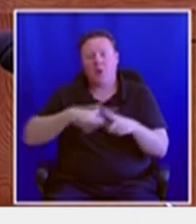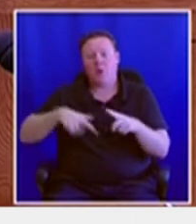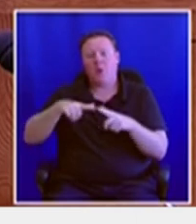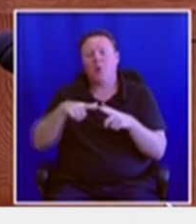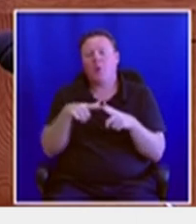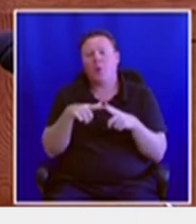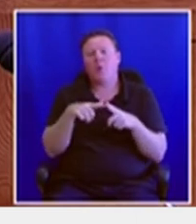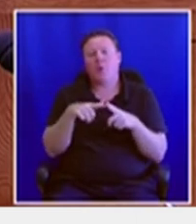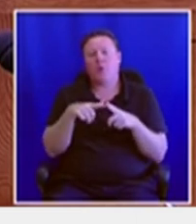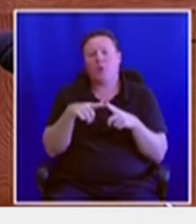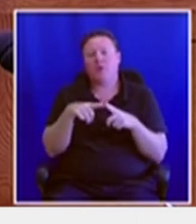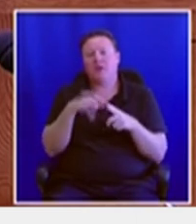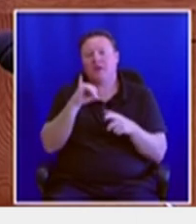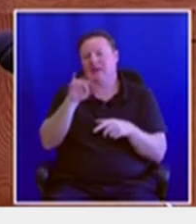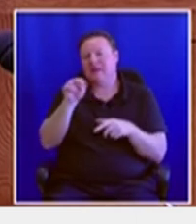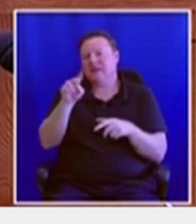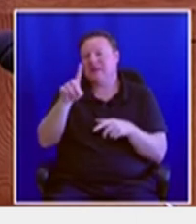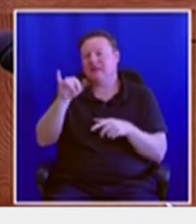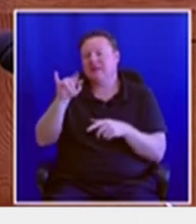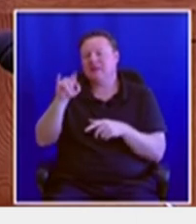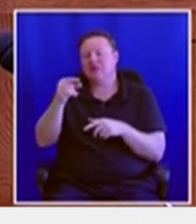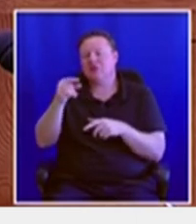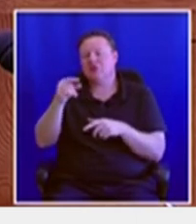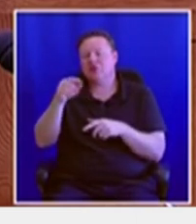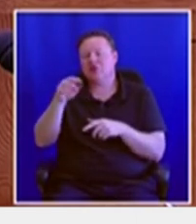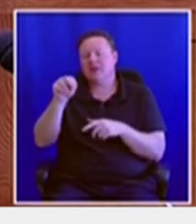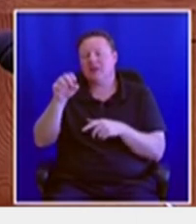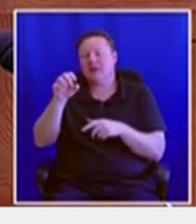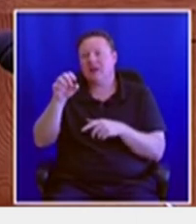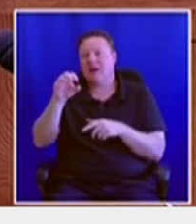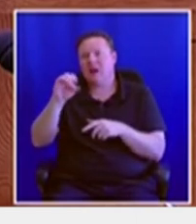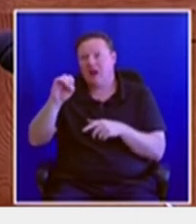knowledge systems should underpin what we do